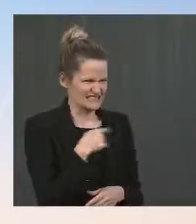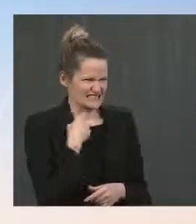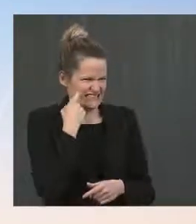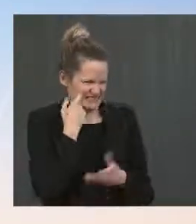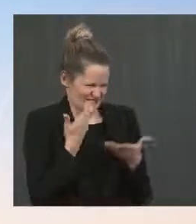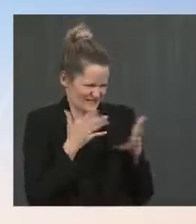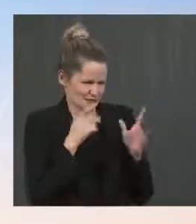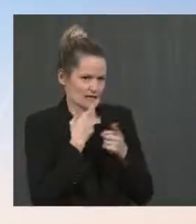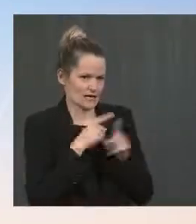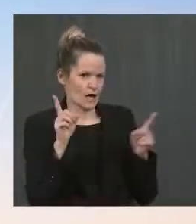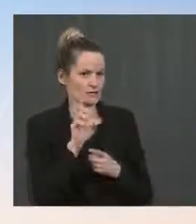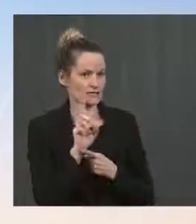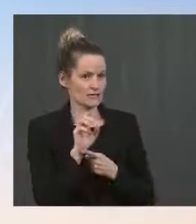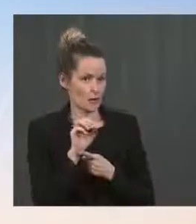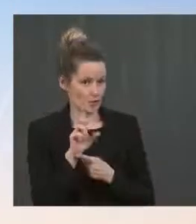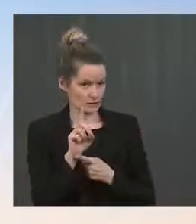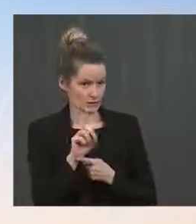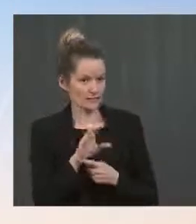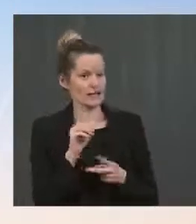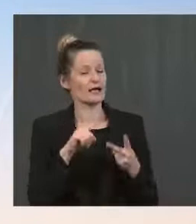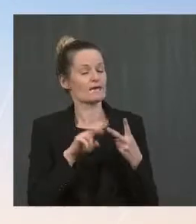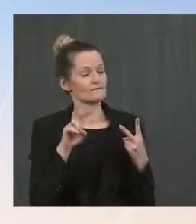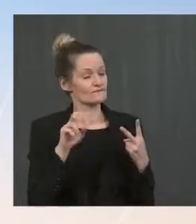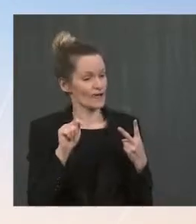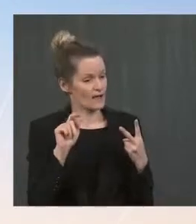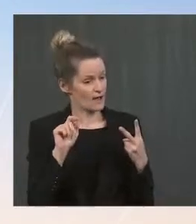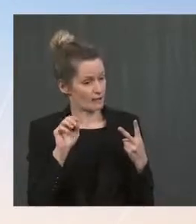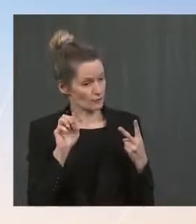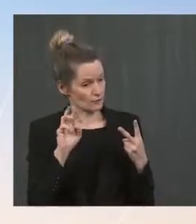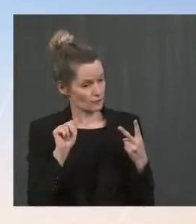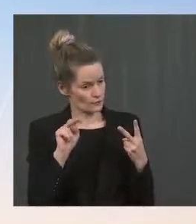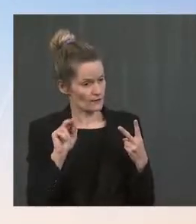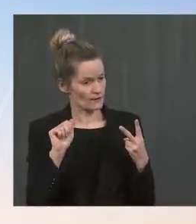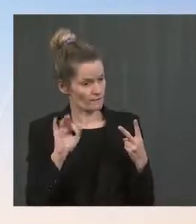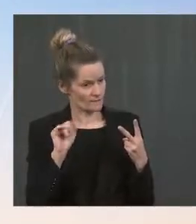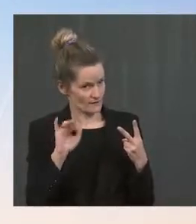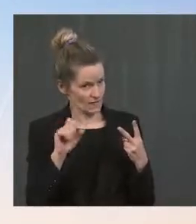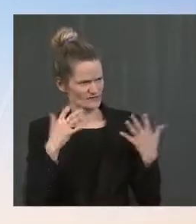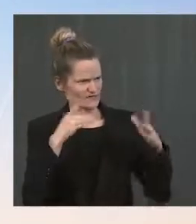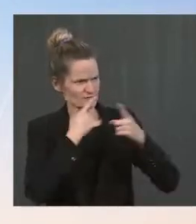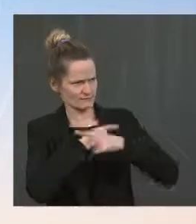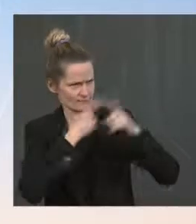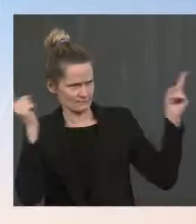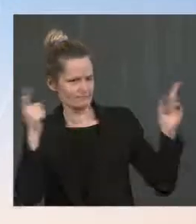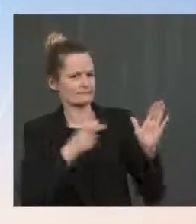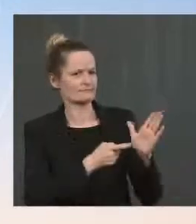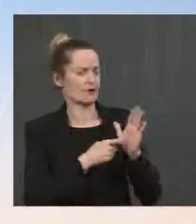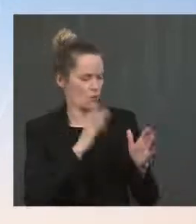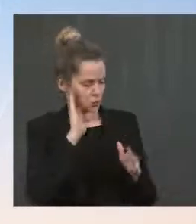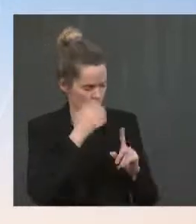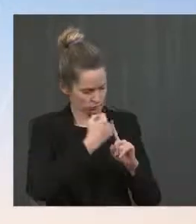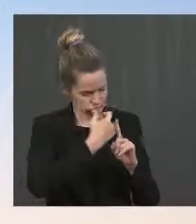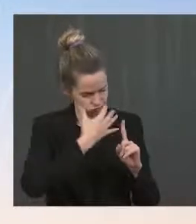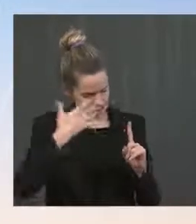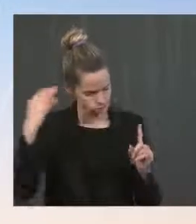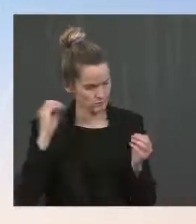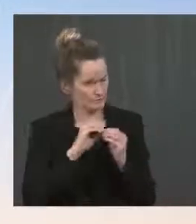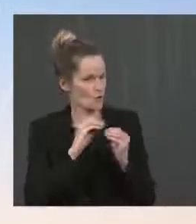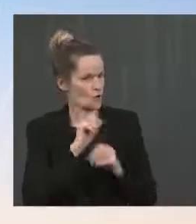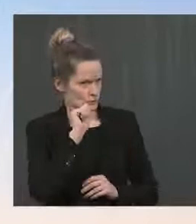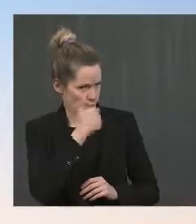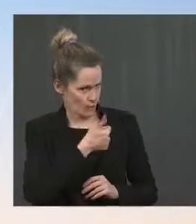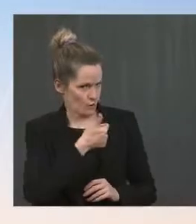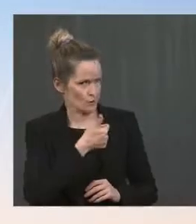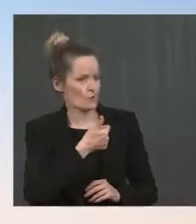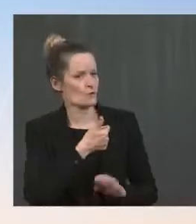Veterans Affairs, NIH, and others. And I expect you'll hear more from the president on that tomorrow. We also believe that the private sector has a role here, and you'll